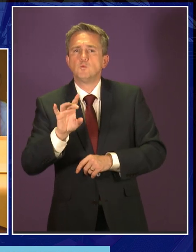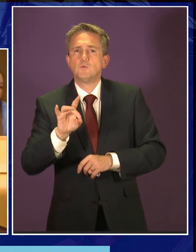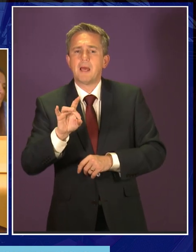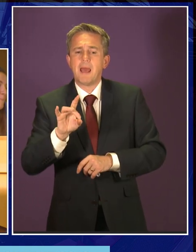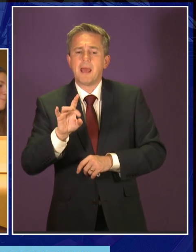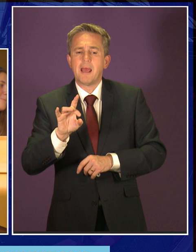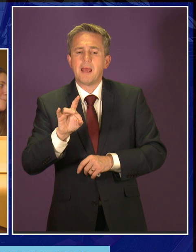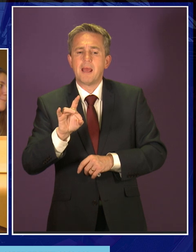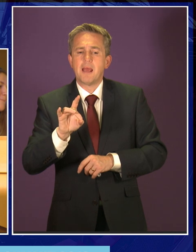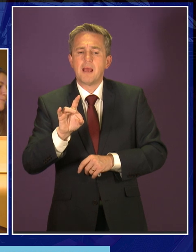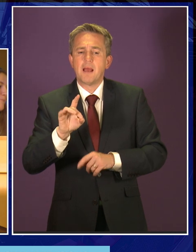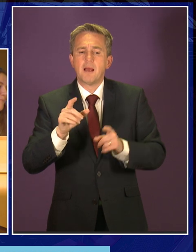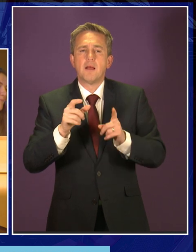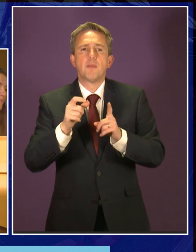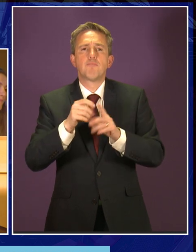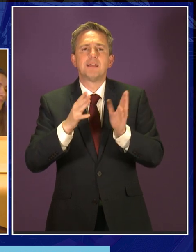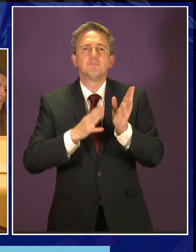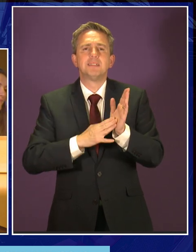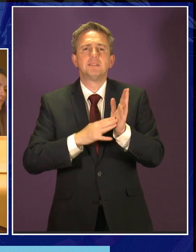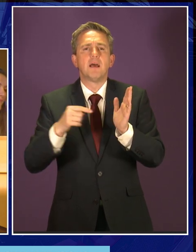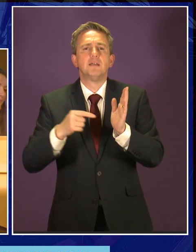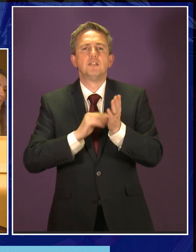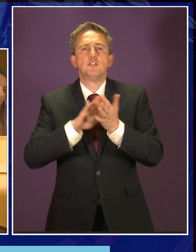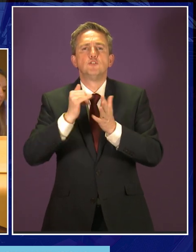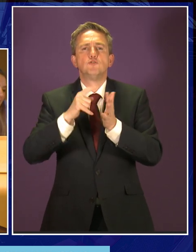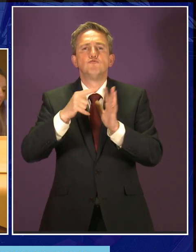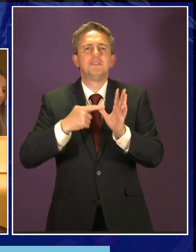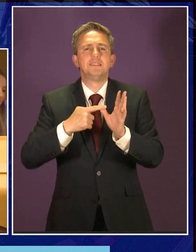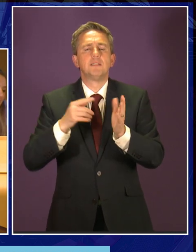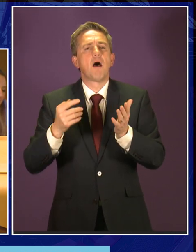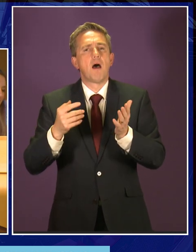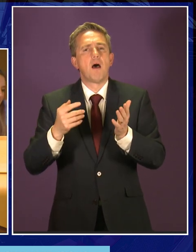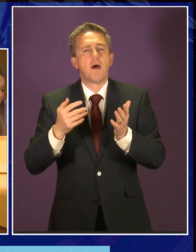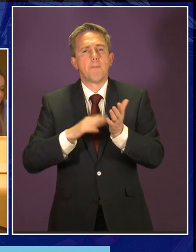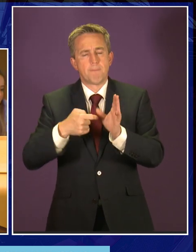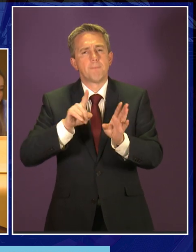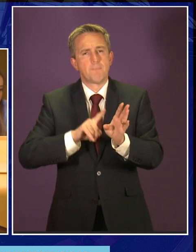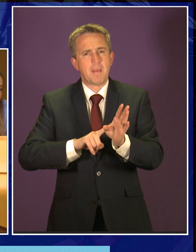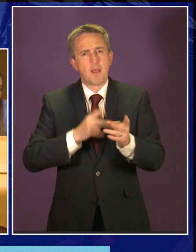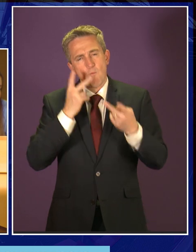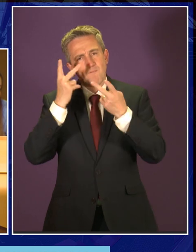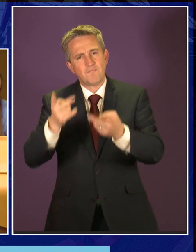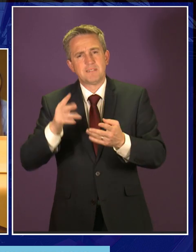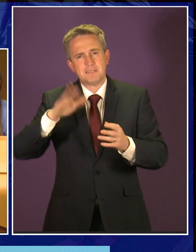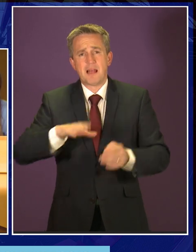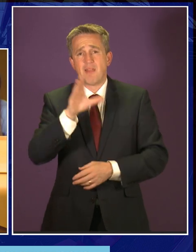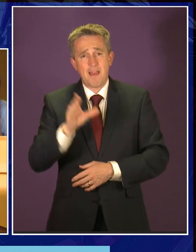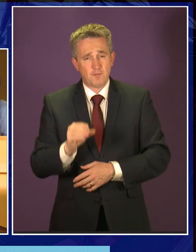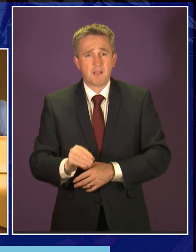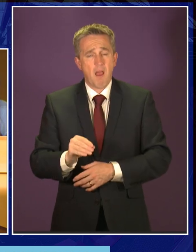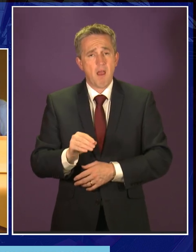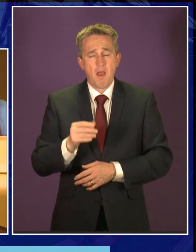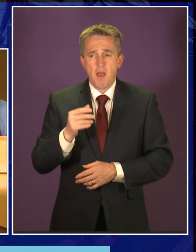hosting the Prime Minister Theresa May in South Africa to visit Robben Island, where Nelson Mandela spent many